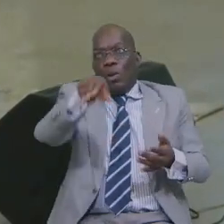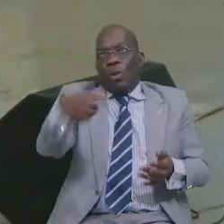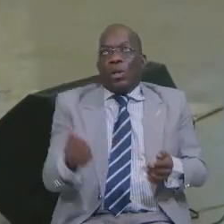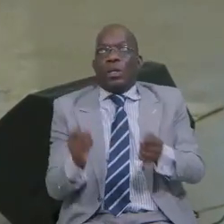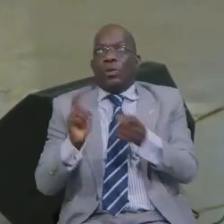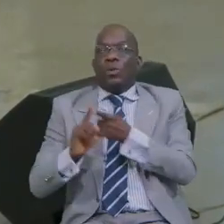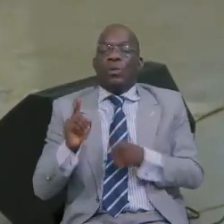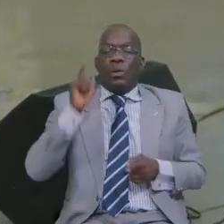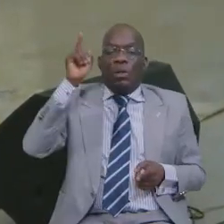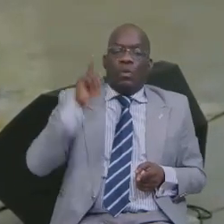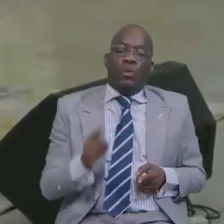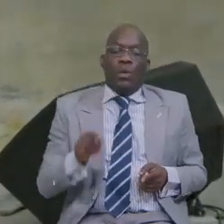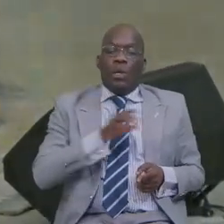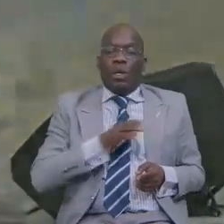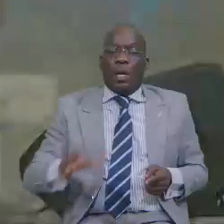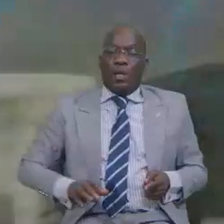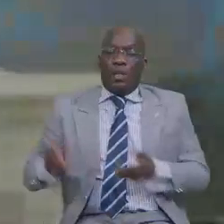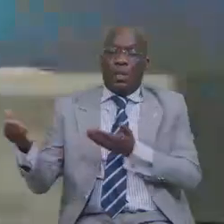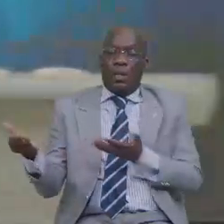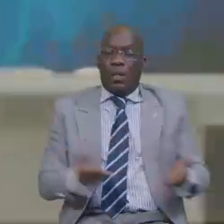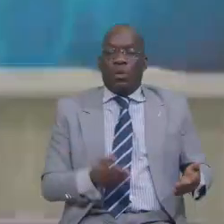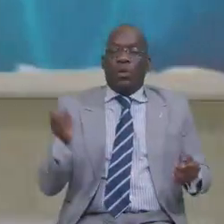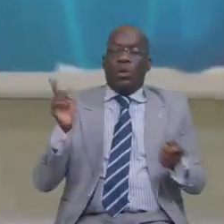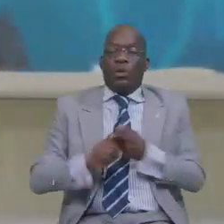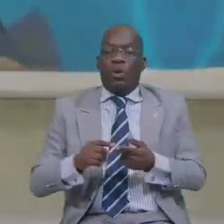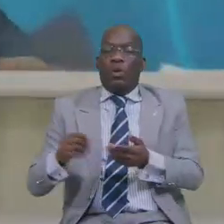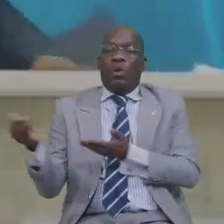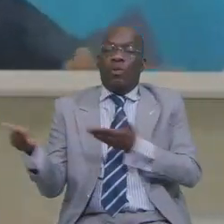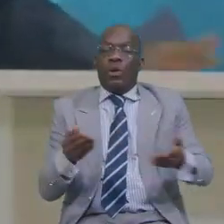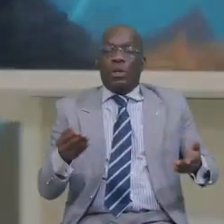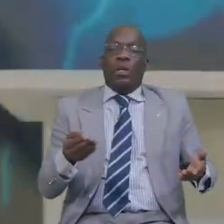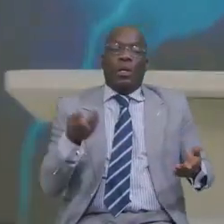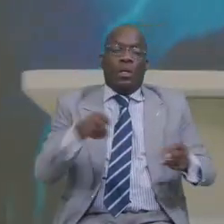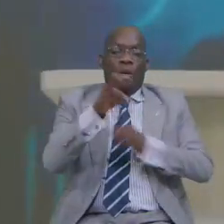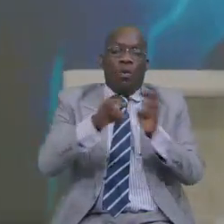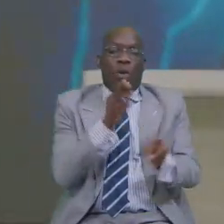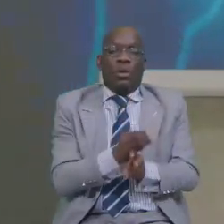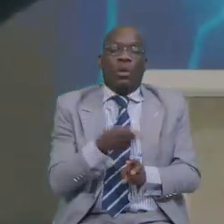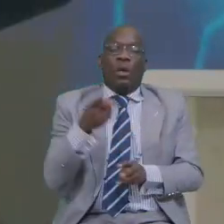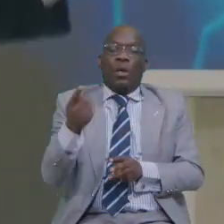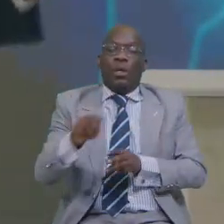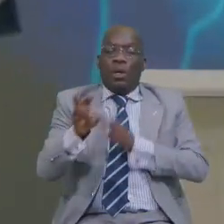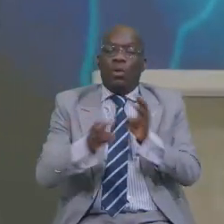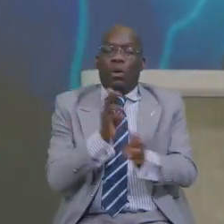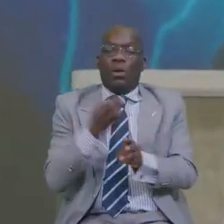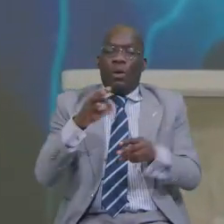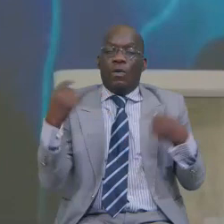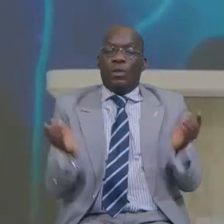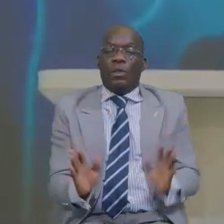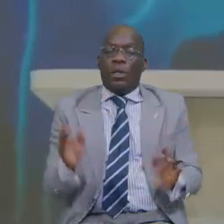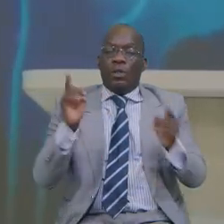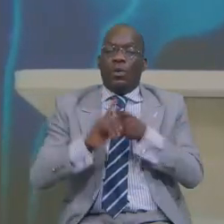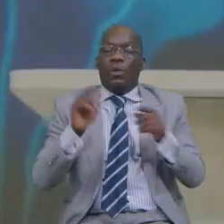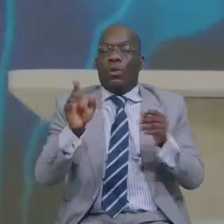Christ came to reconcile the world of sinners unto God, the